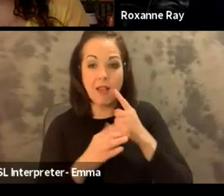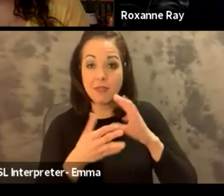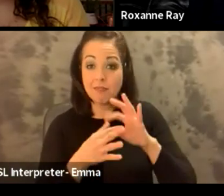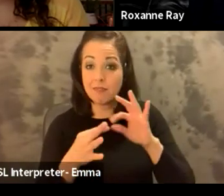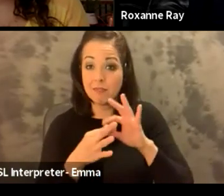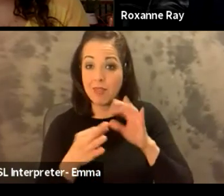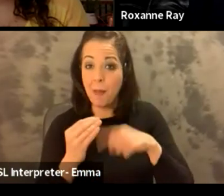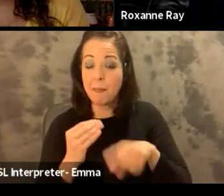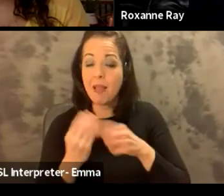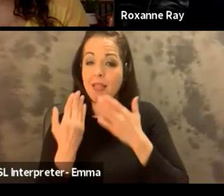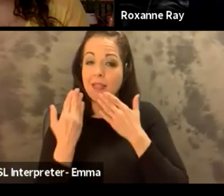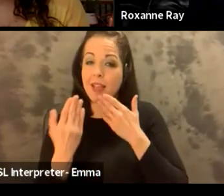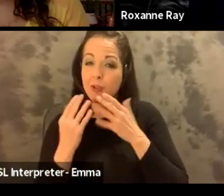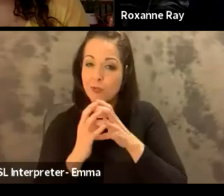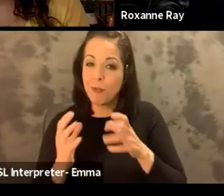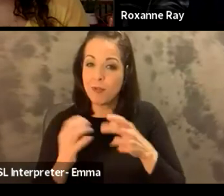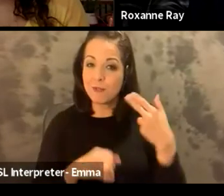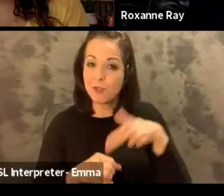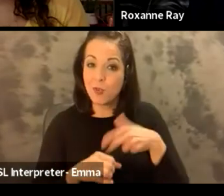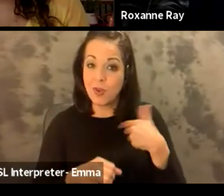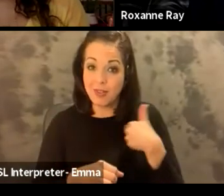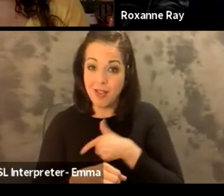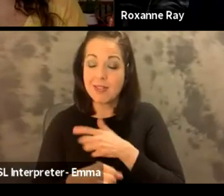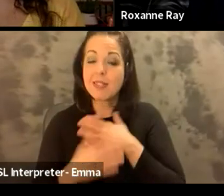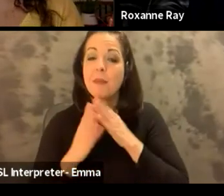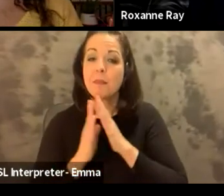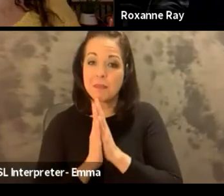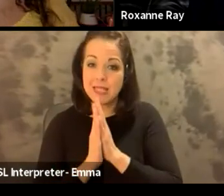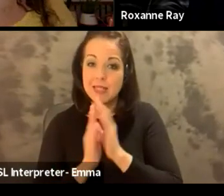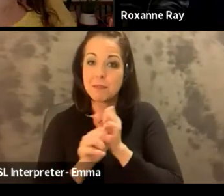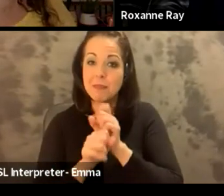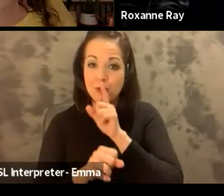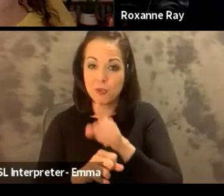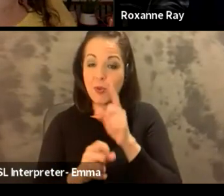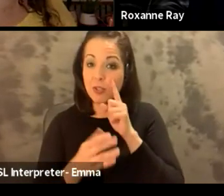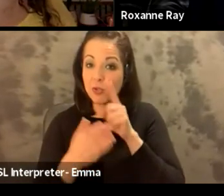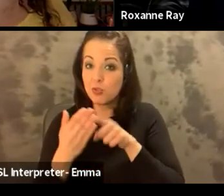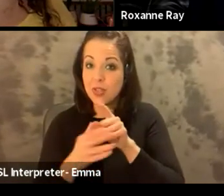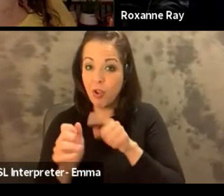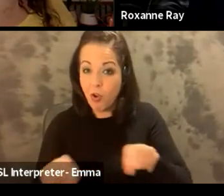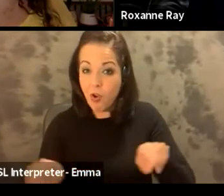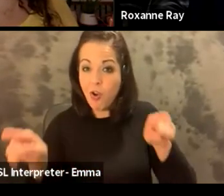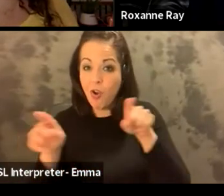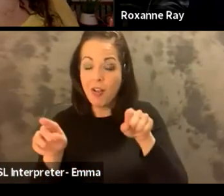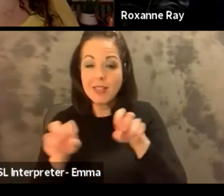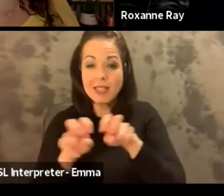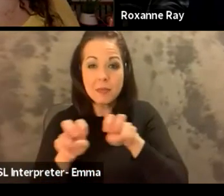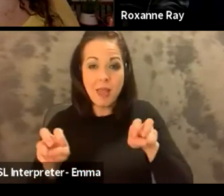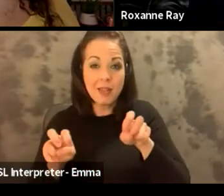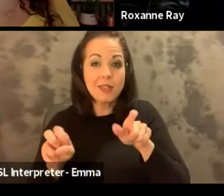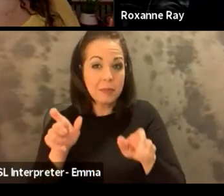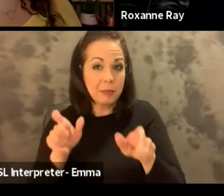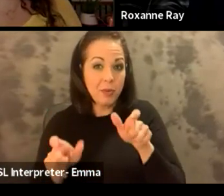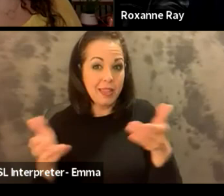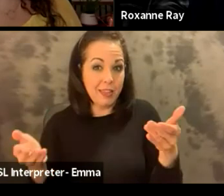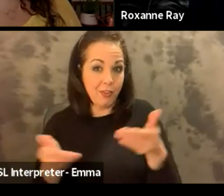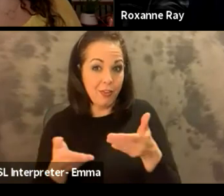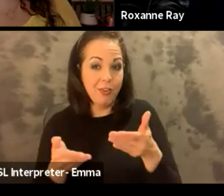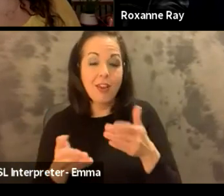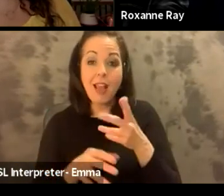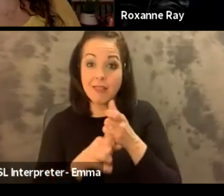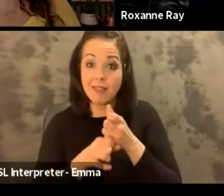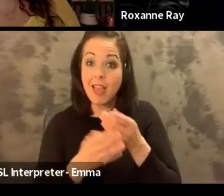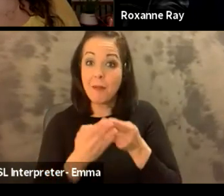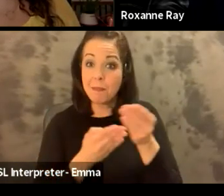so much for joining us. Please make sure to check out the work of all of these incredible panelists. Get Reagan's book,